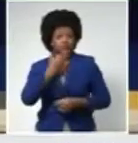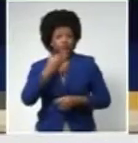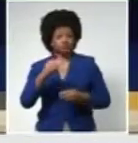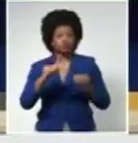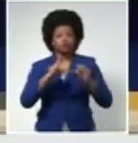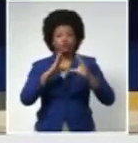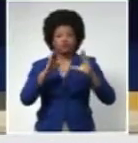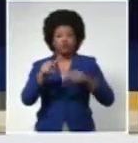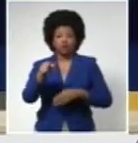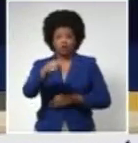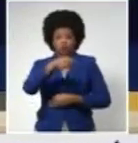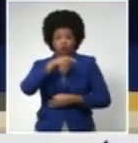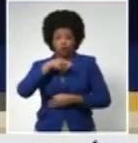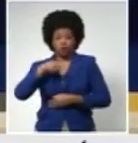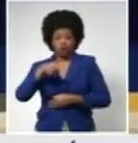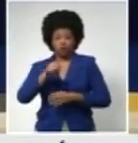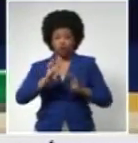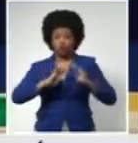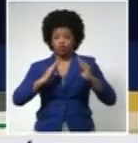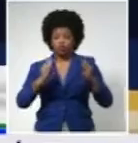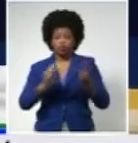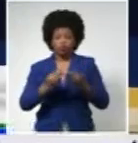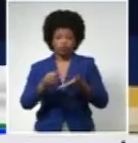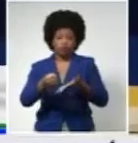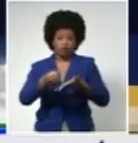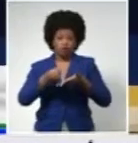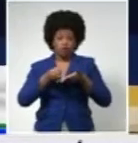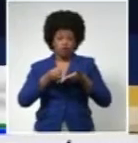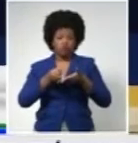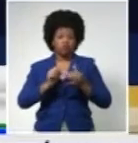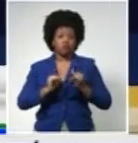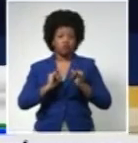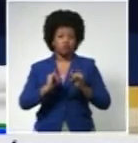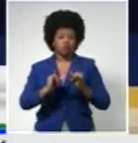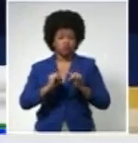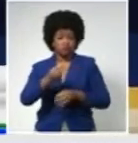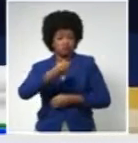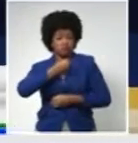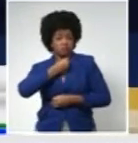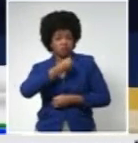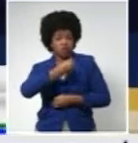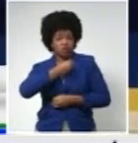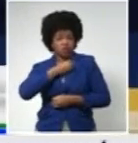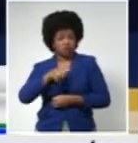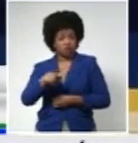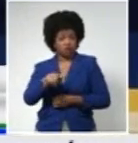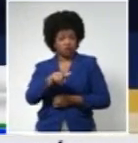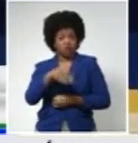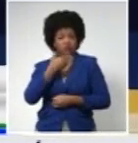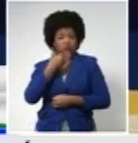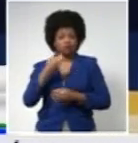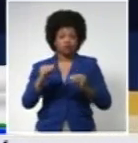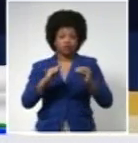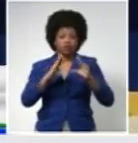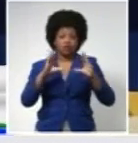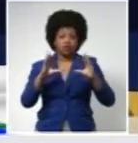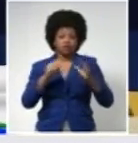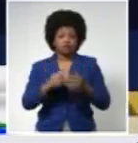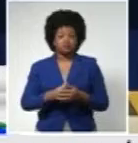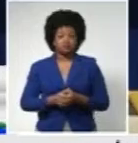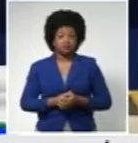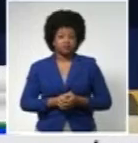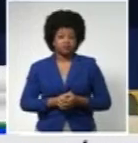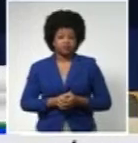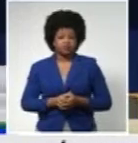Good morning to you, to all those who make possible this broadcast, to Gisela who accompanies us from the studio, and everybody who is tuned